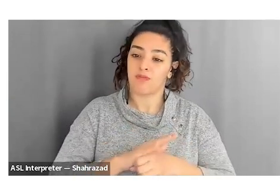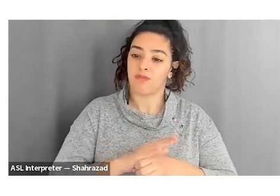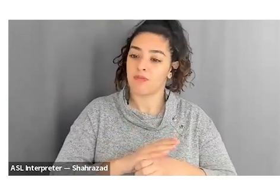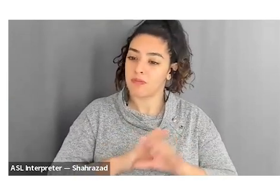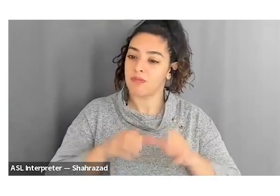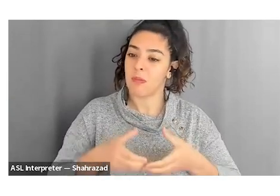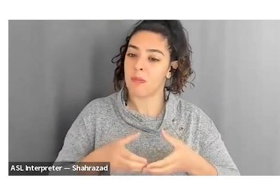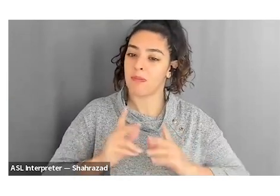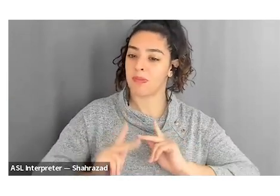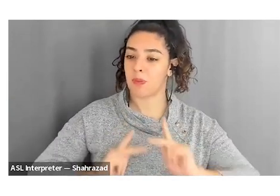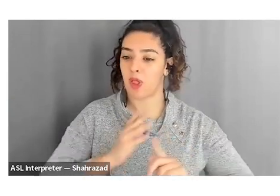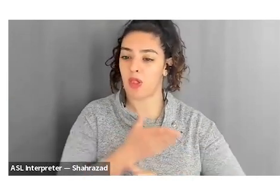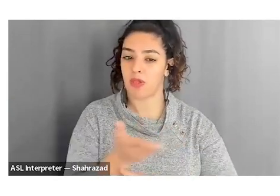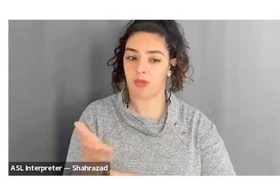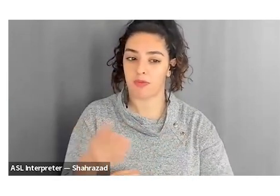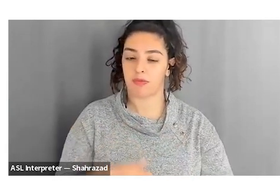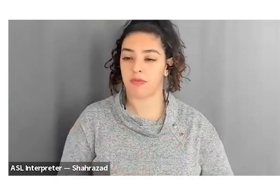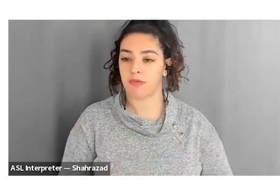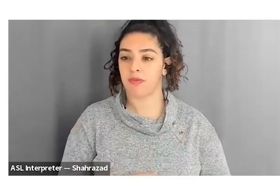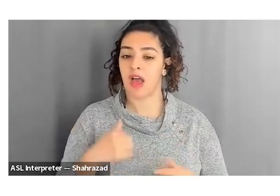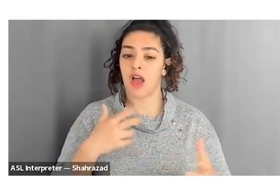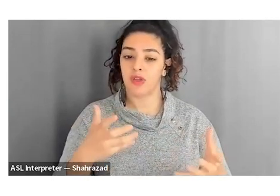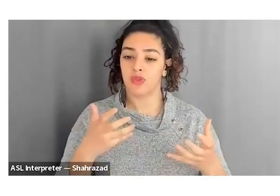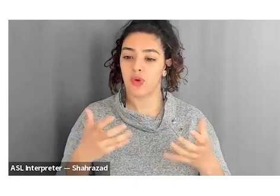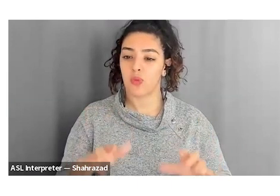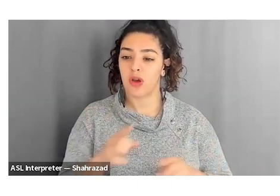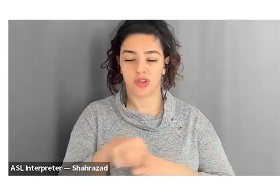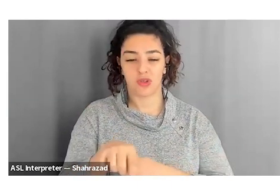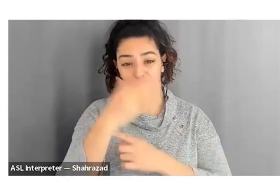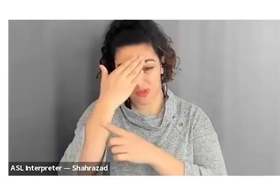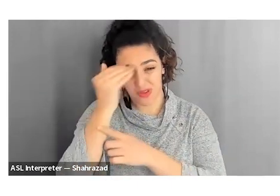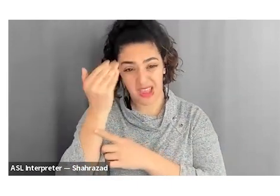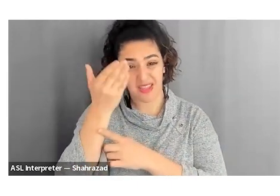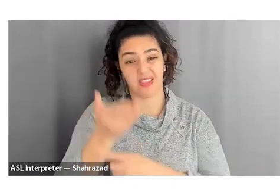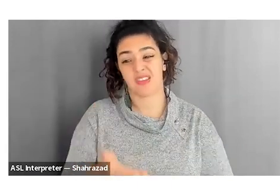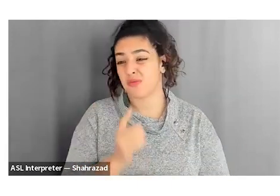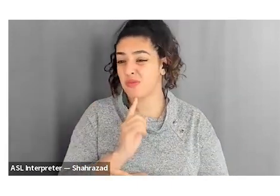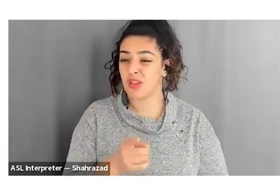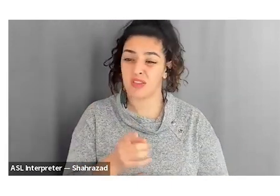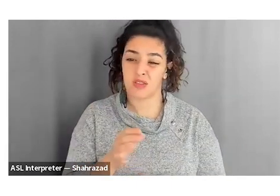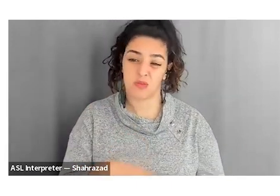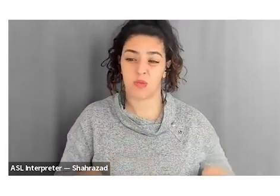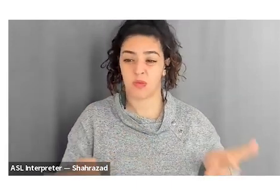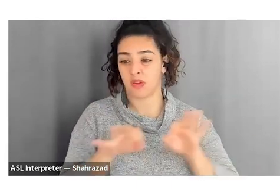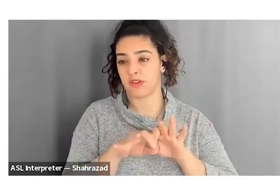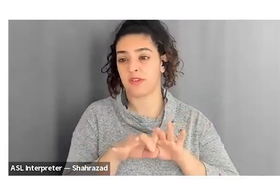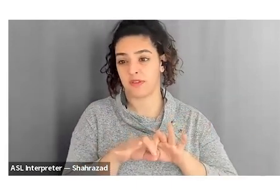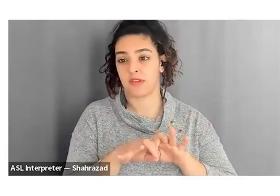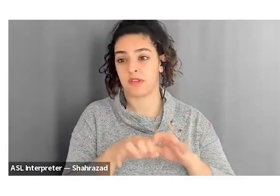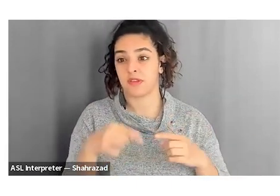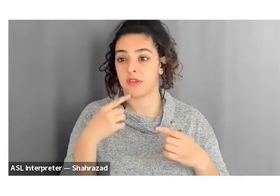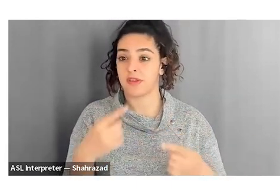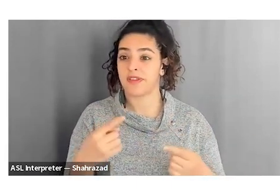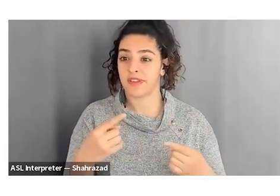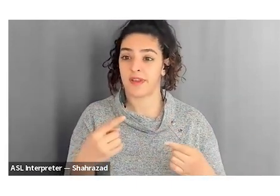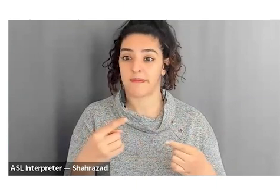not? And I don't want any of you to ever forget this. I think it's so important in the work that we're doing to say it out loud